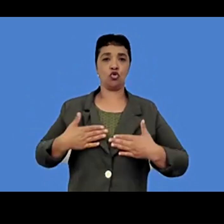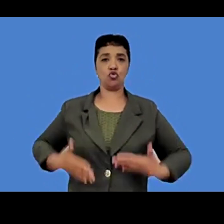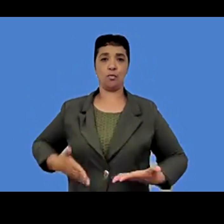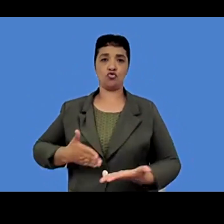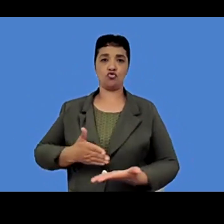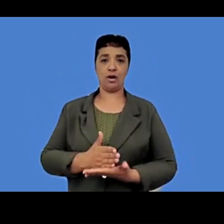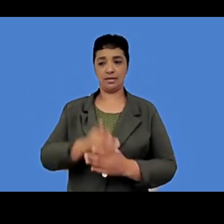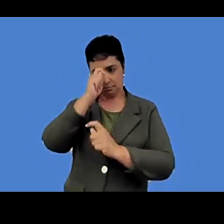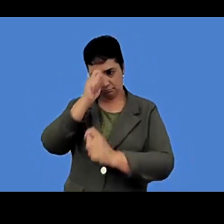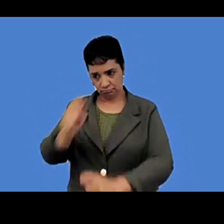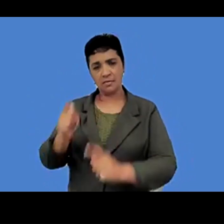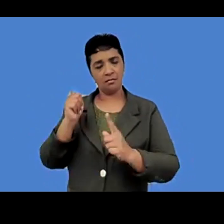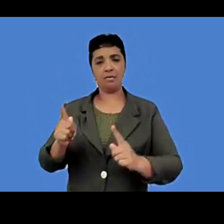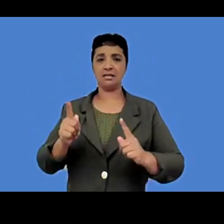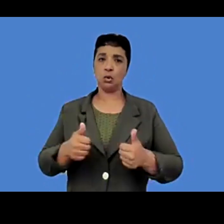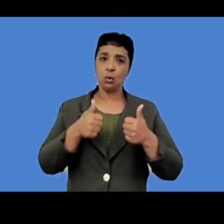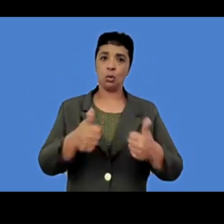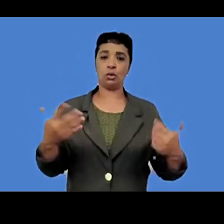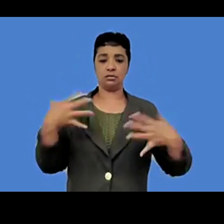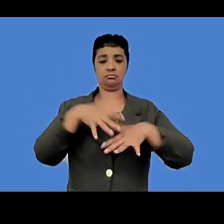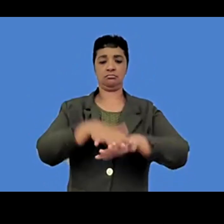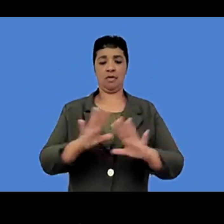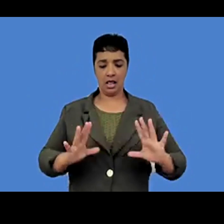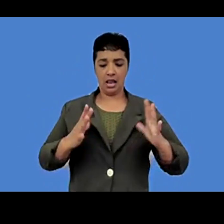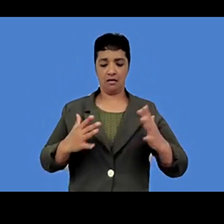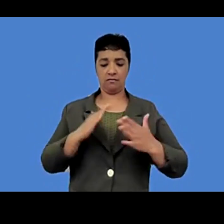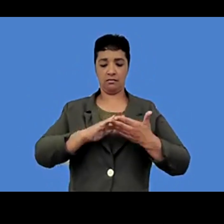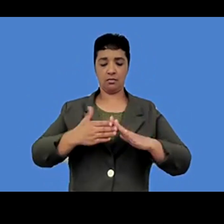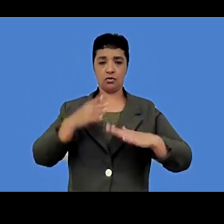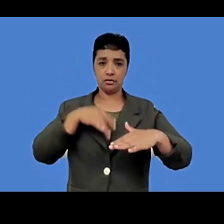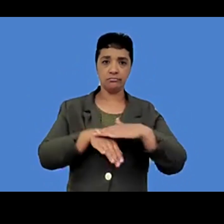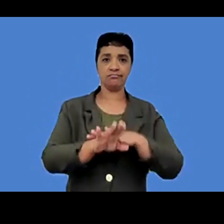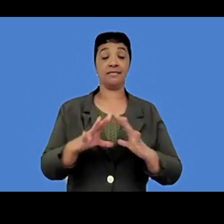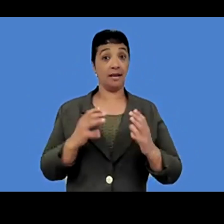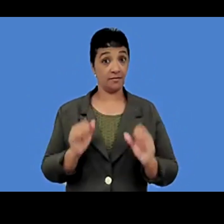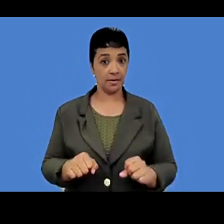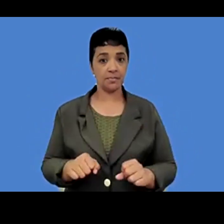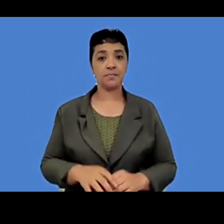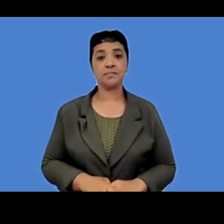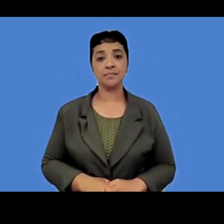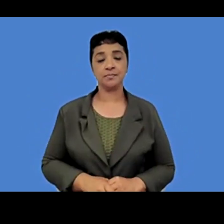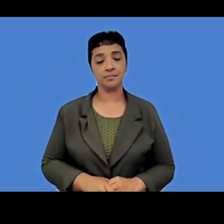to live in the community and be included in society.